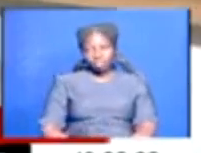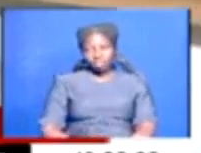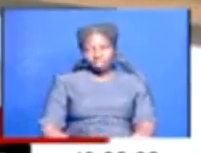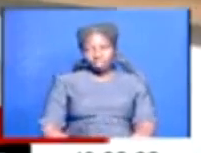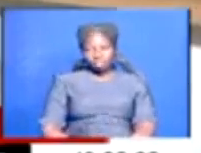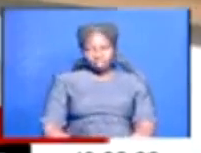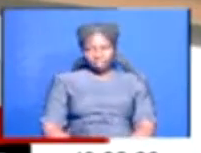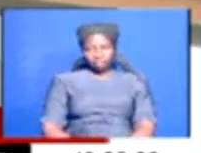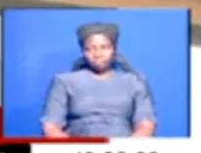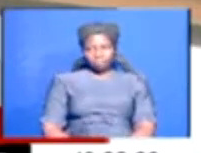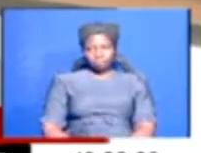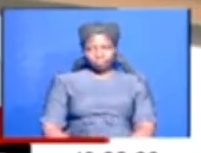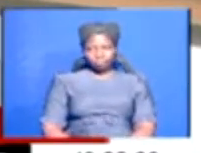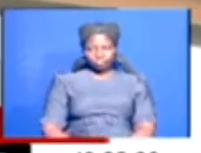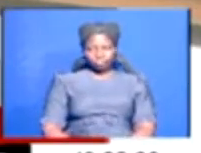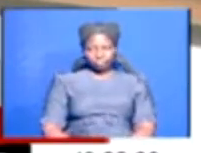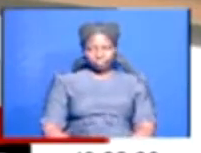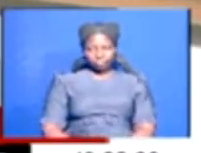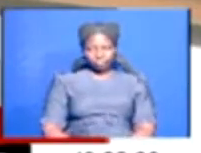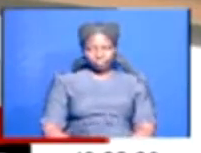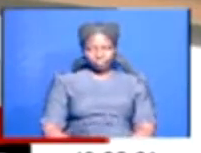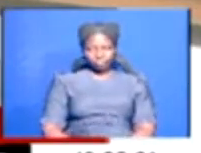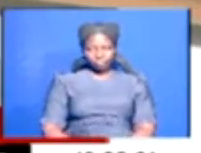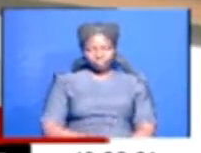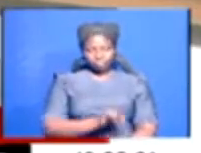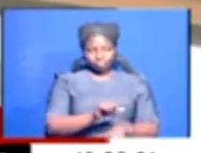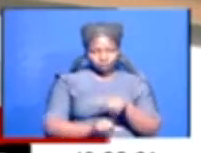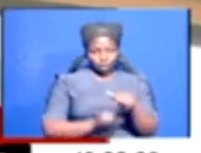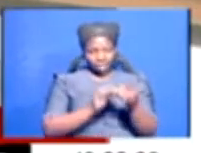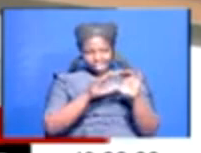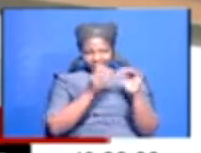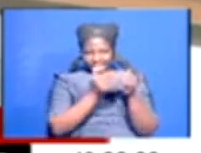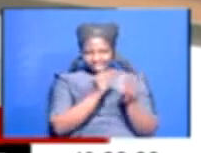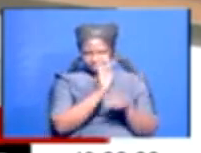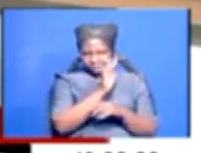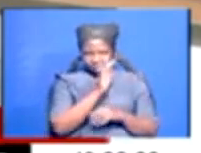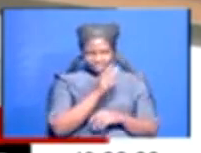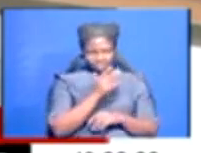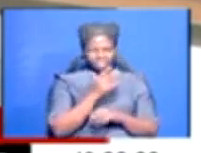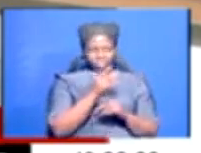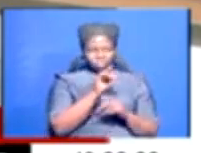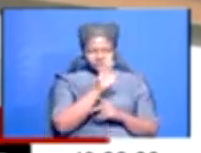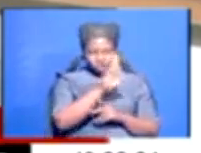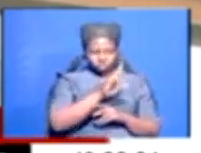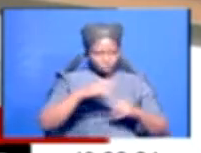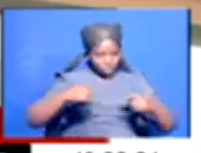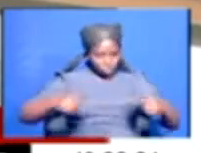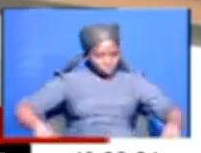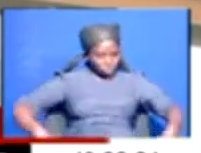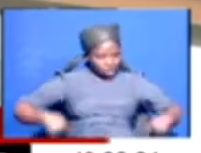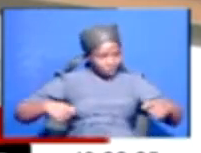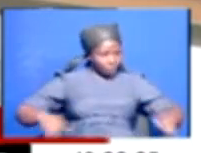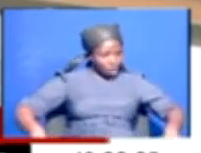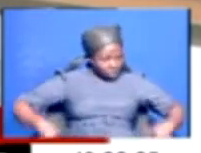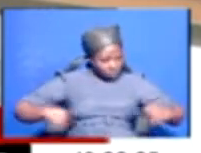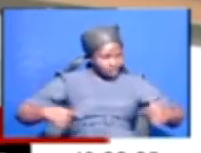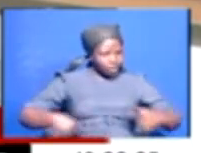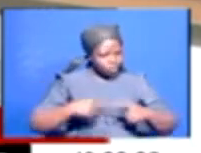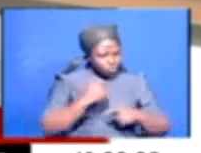let me ask, when it comes to your class, you're on a wheelchair, yeah. Is there